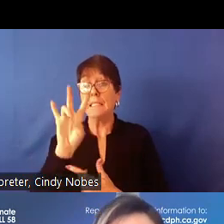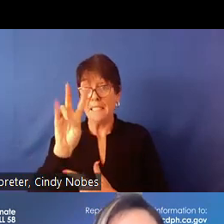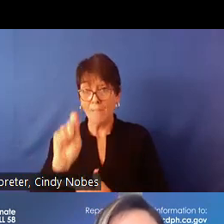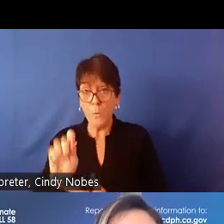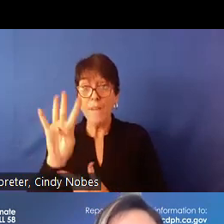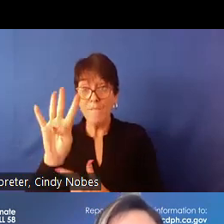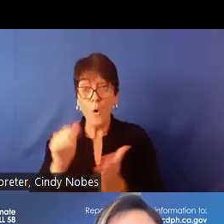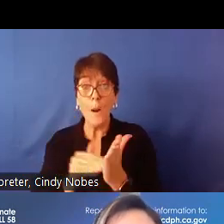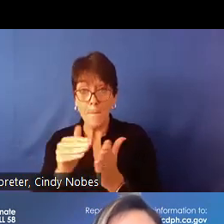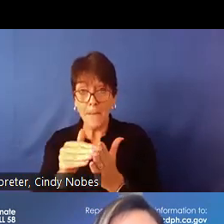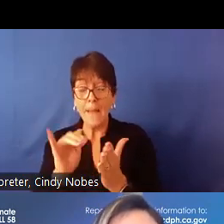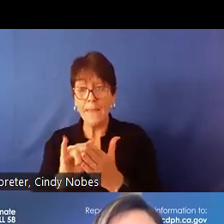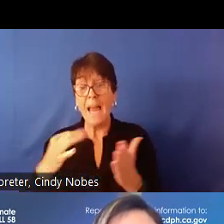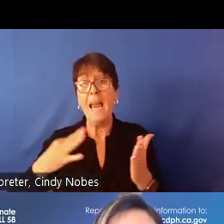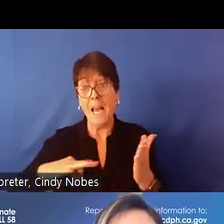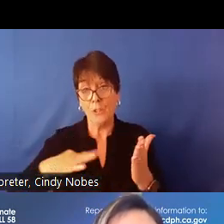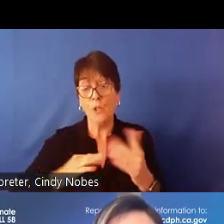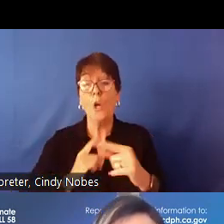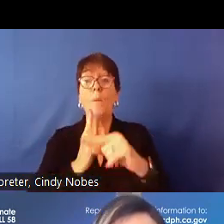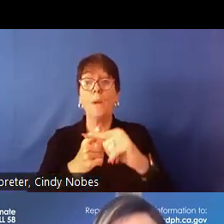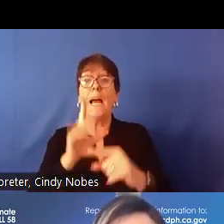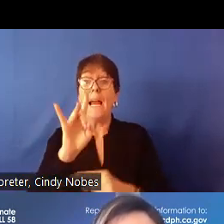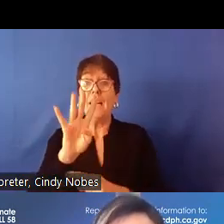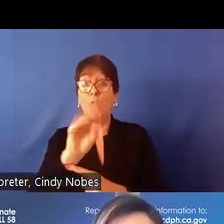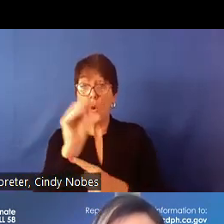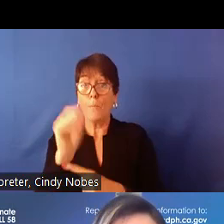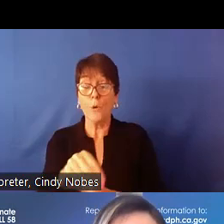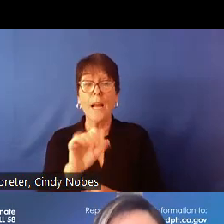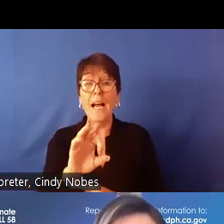7.4 million that are eligible, as well as 84% of the